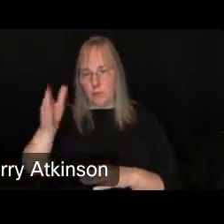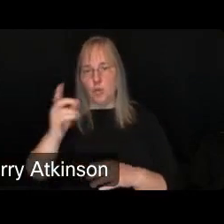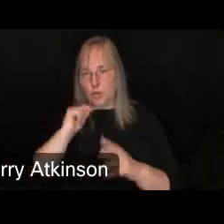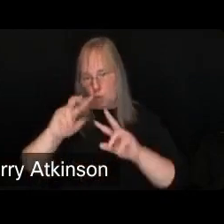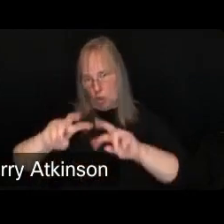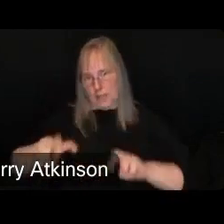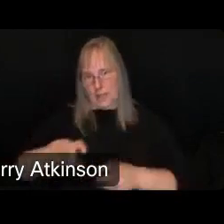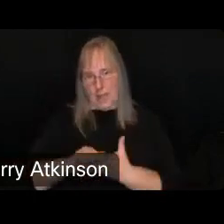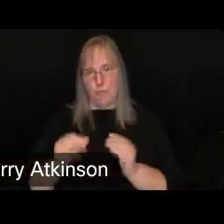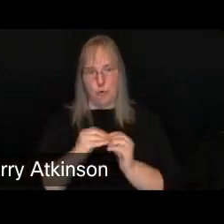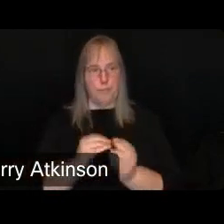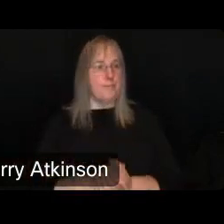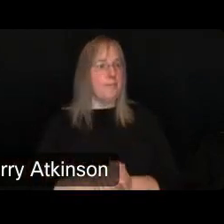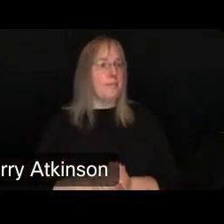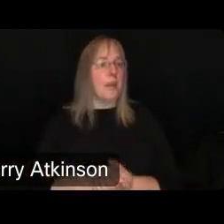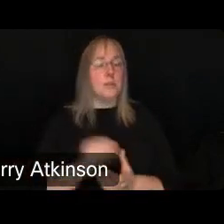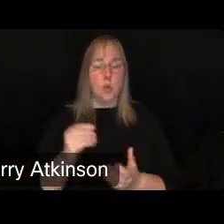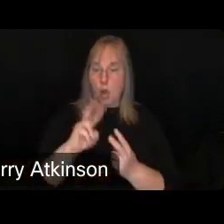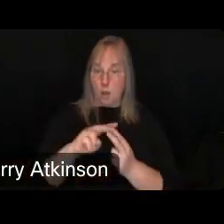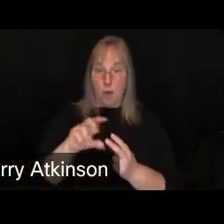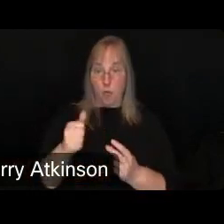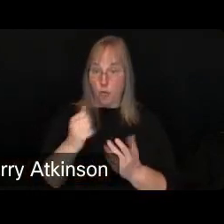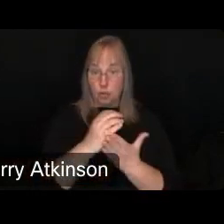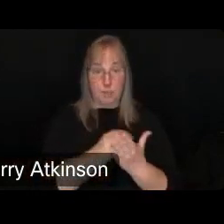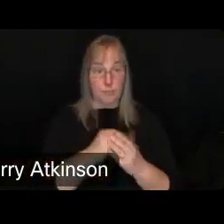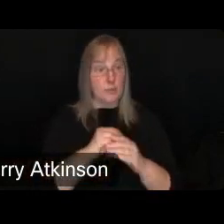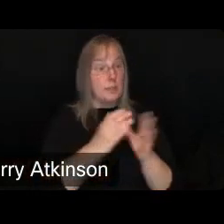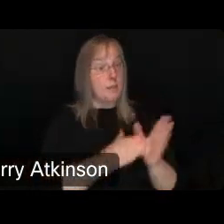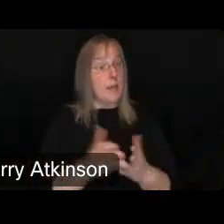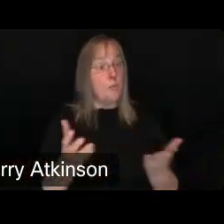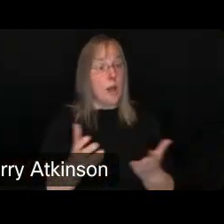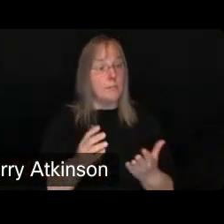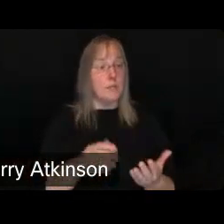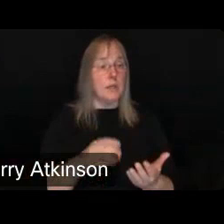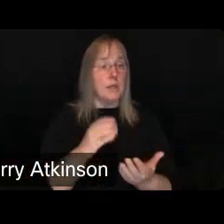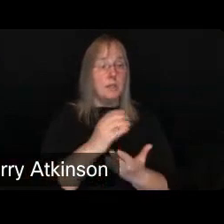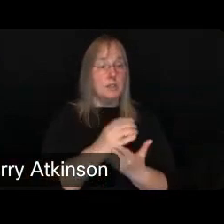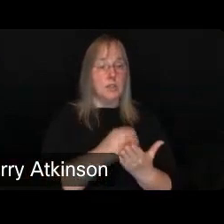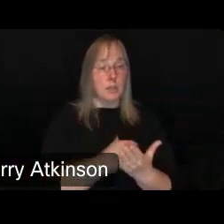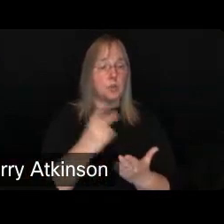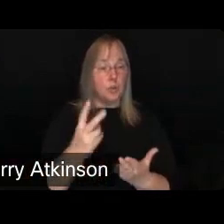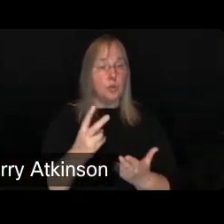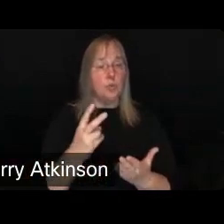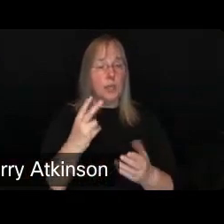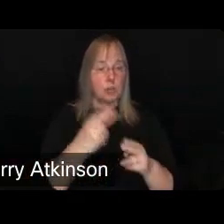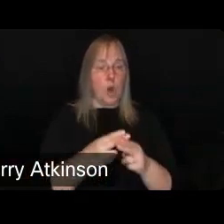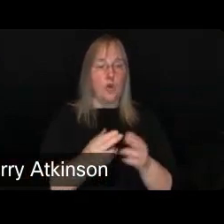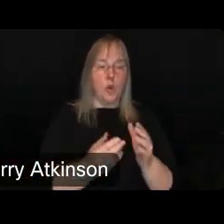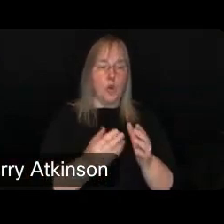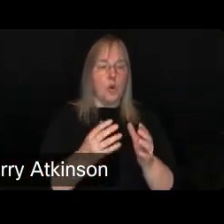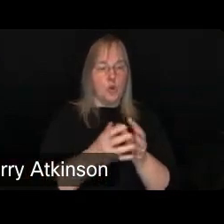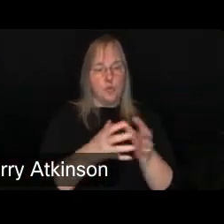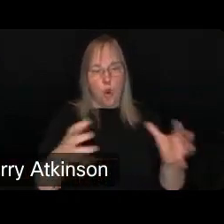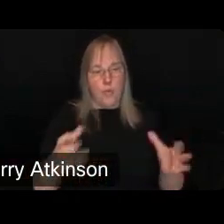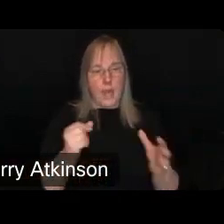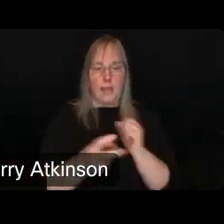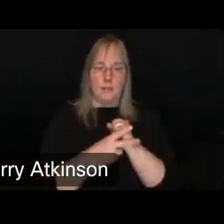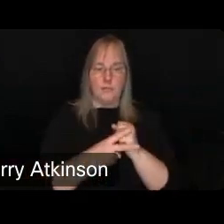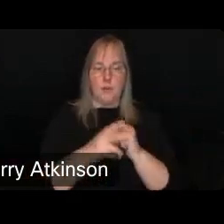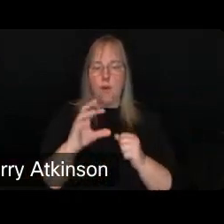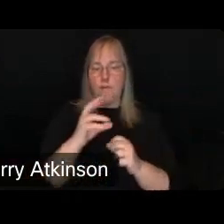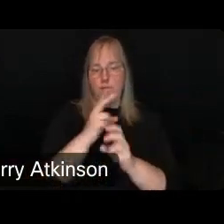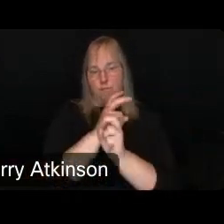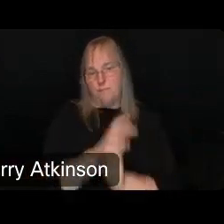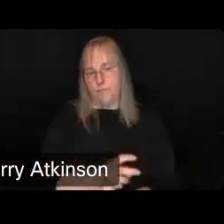So a couple of other chapters in the plan. Chapter 2 is called the Growth and Conservation Framework. That's where you'll find all of our housing and